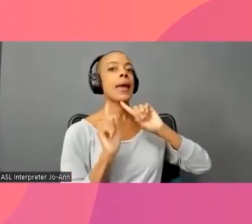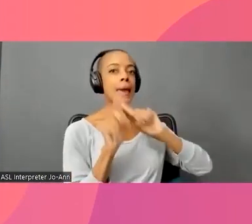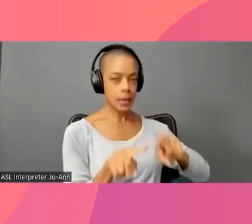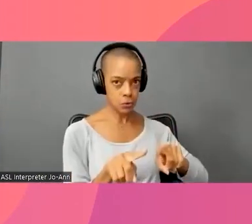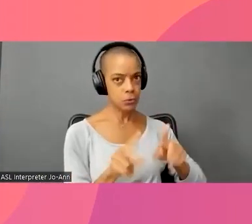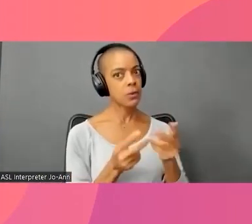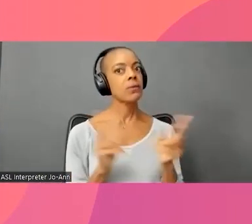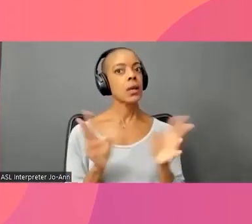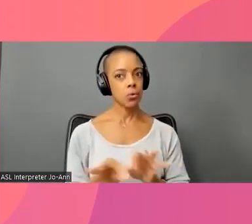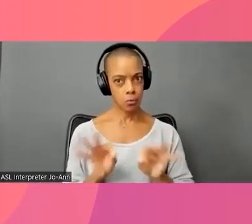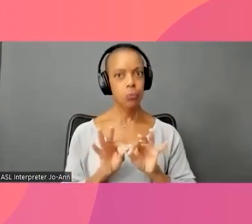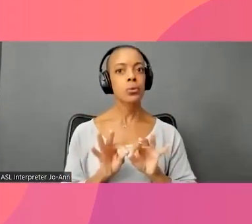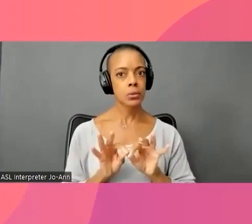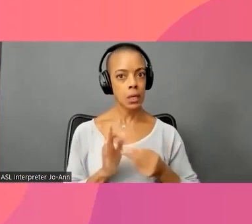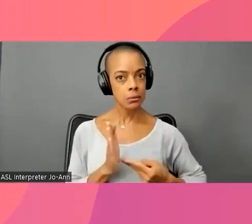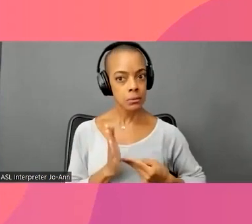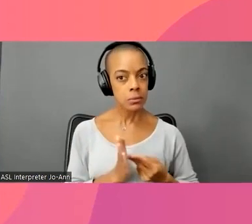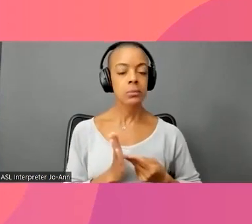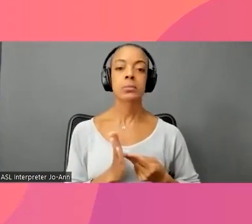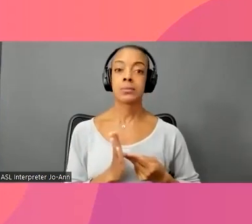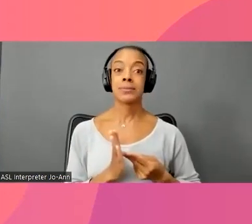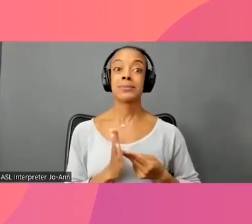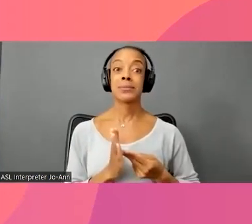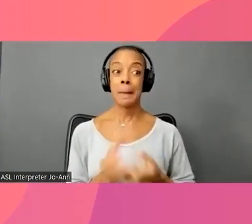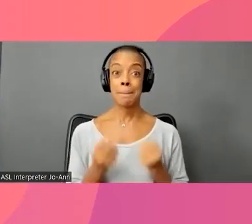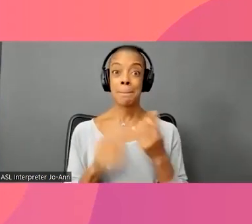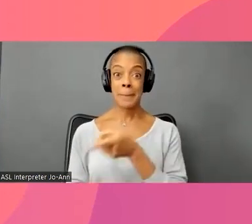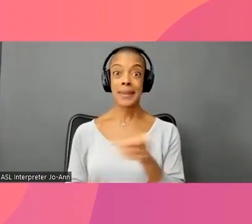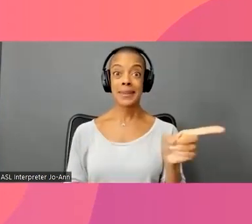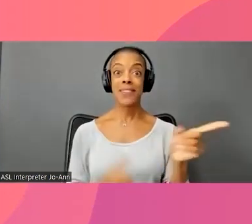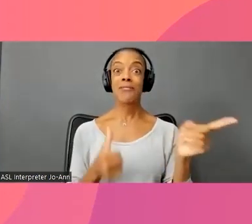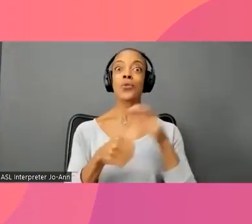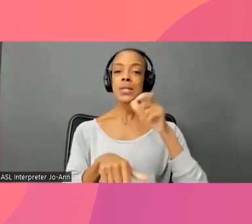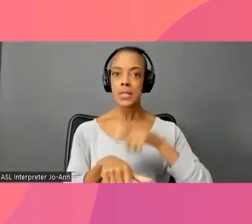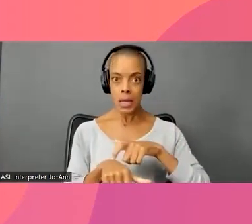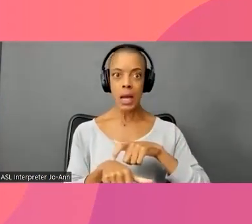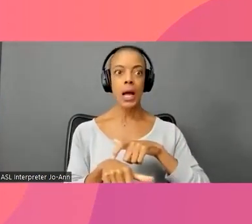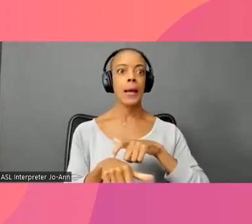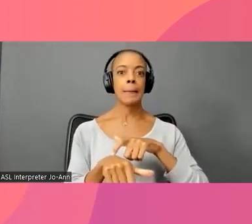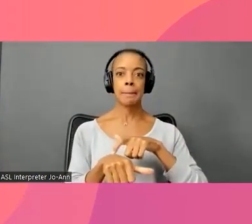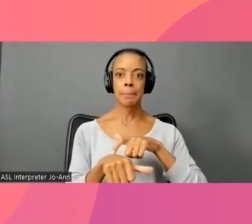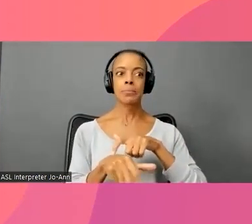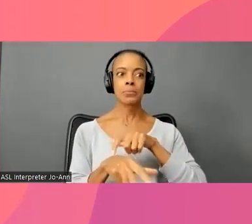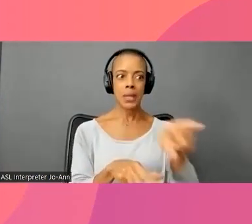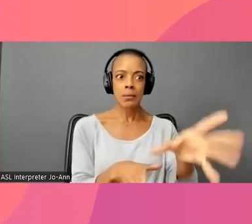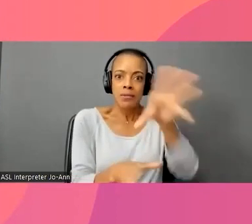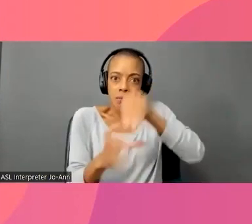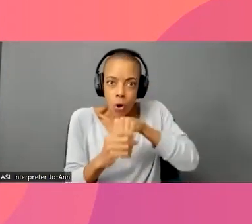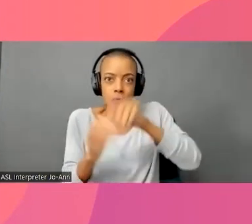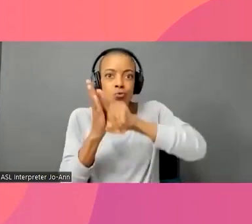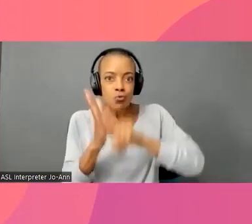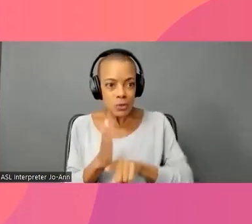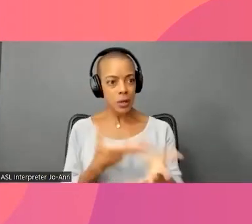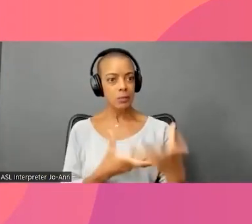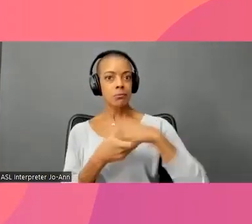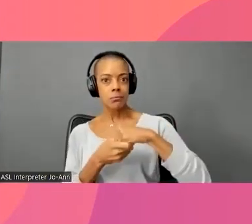for one, for many of them, this was their first time getting exposure into research participation.